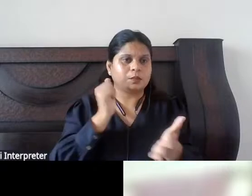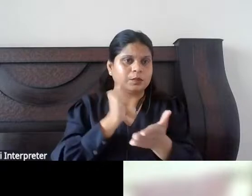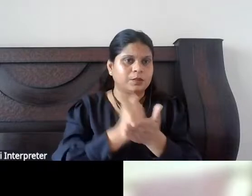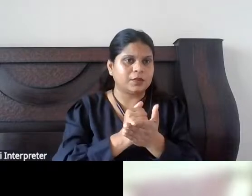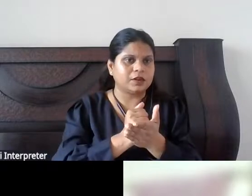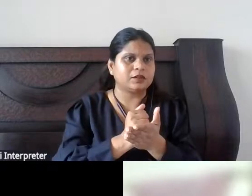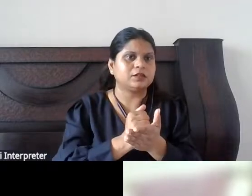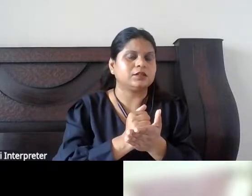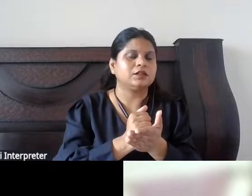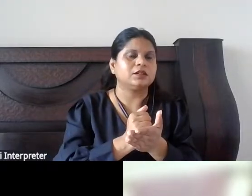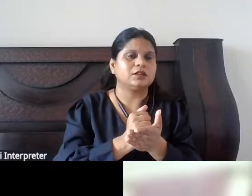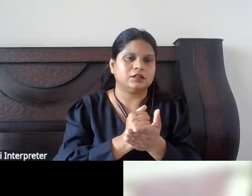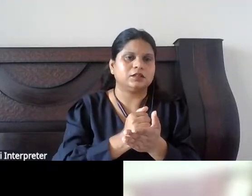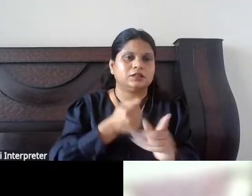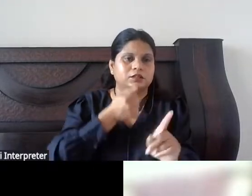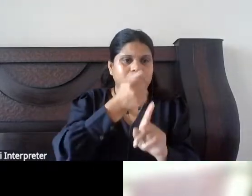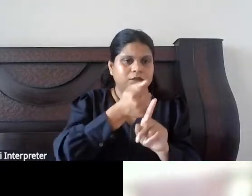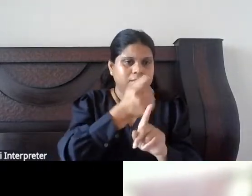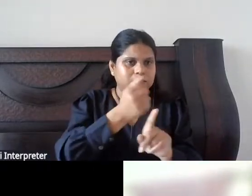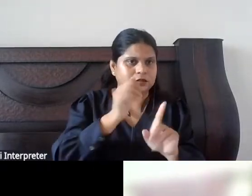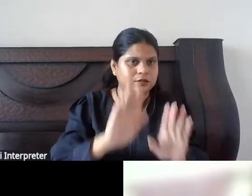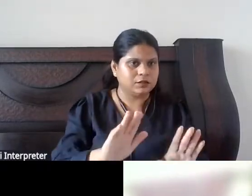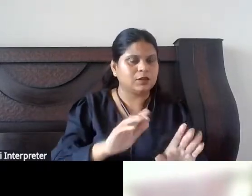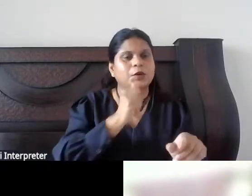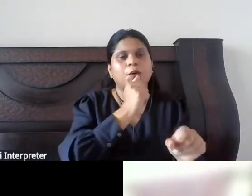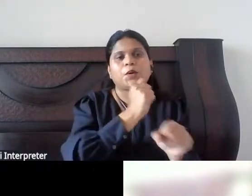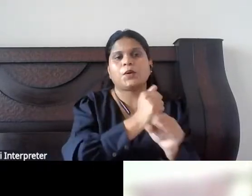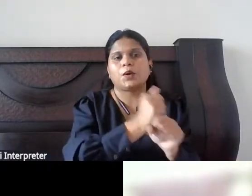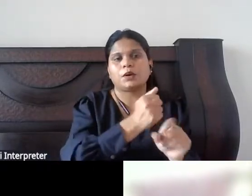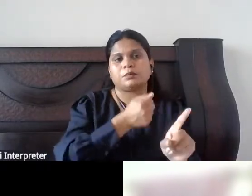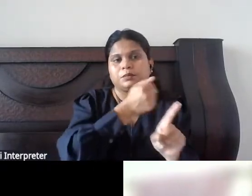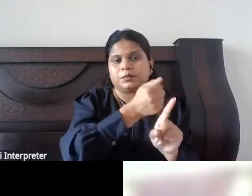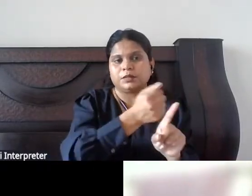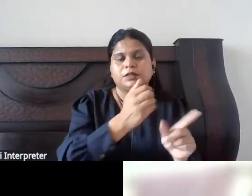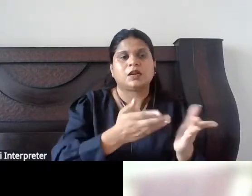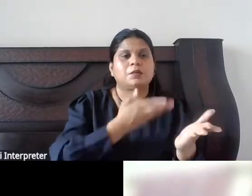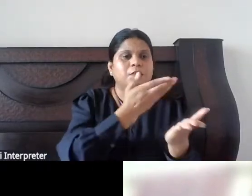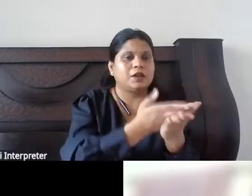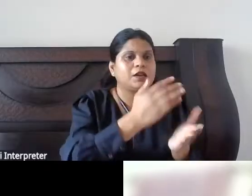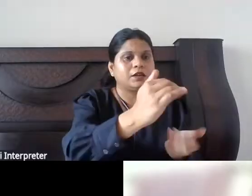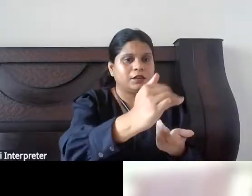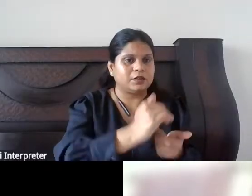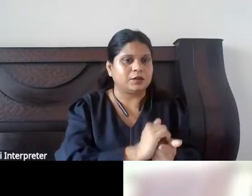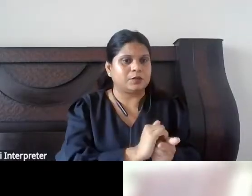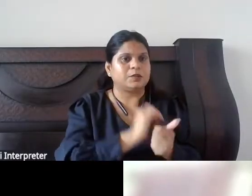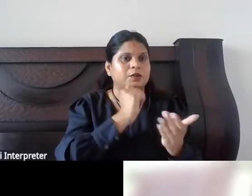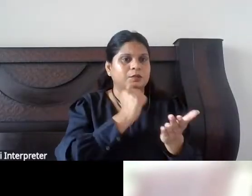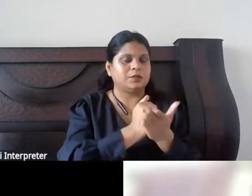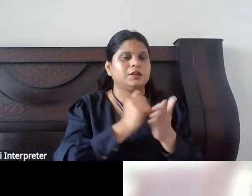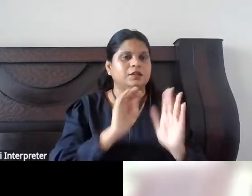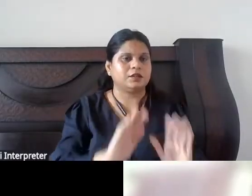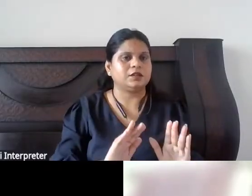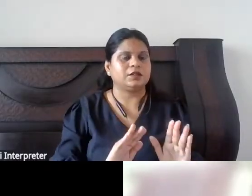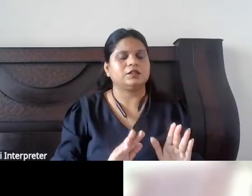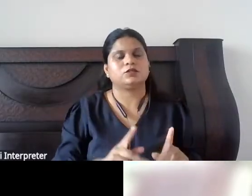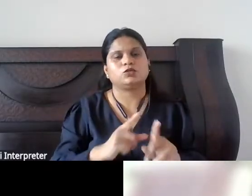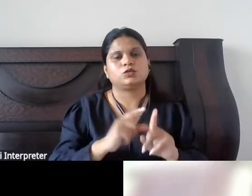with the government and approach the government for collaboration in every step. Thank